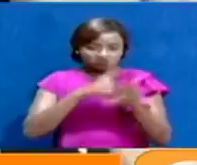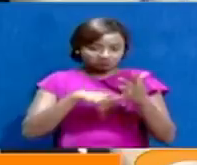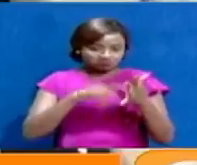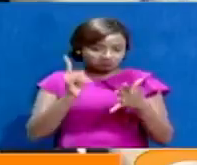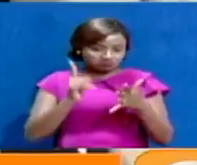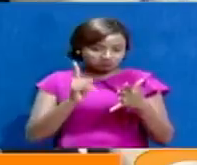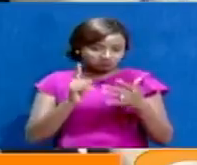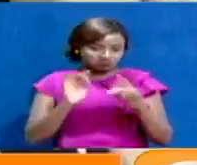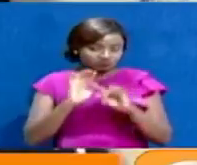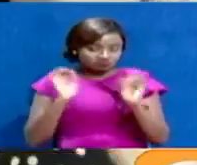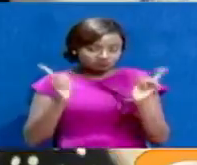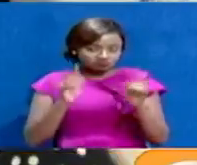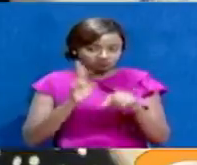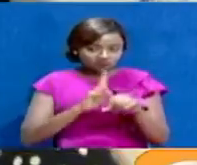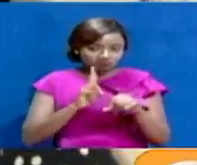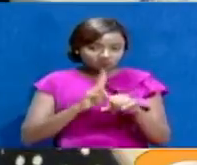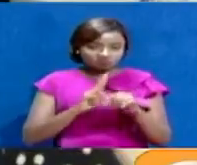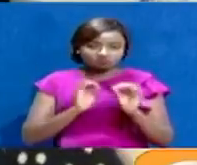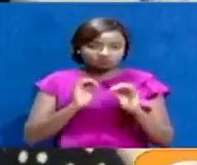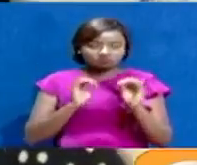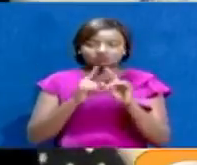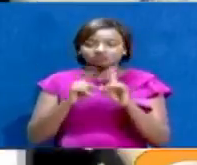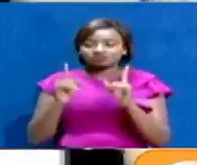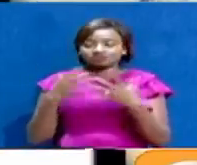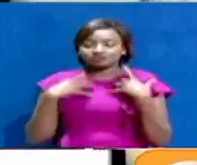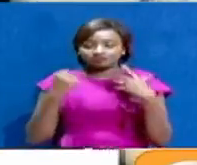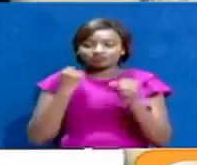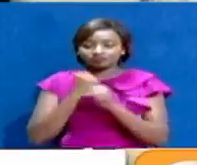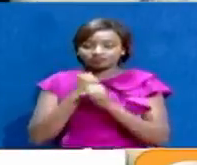professionals got the Moderna or the Pfizer.